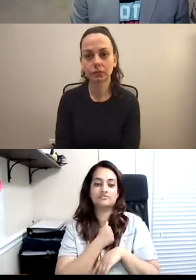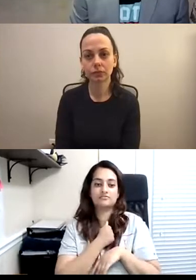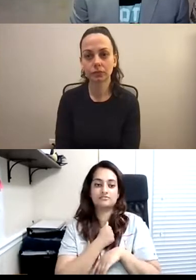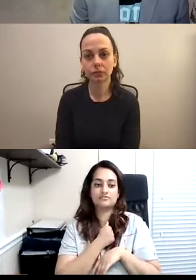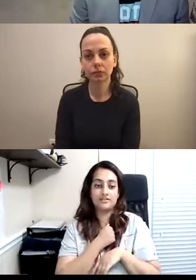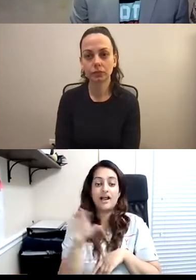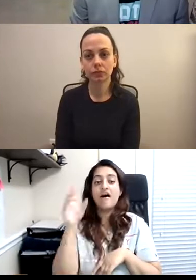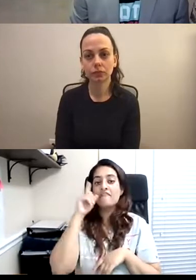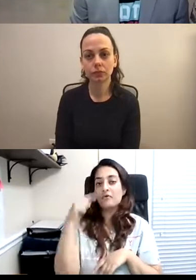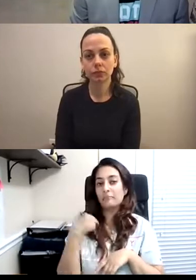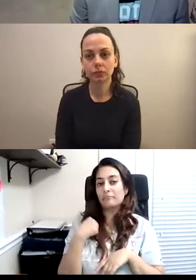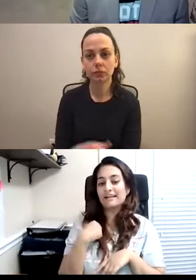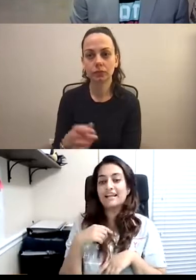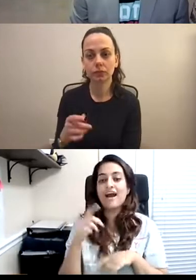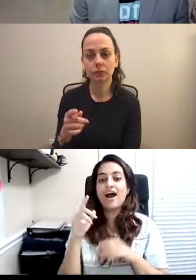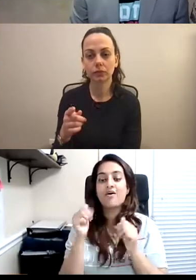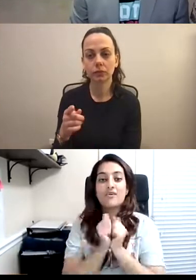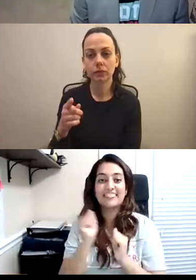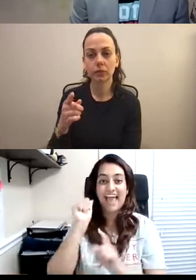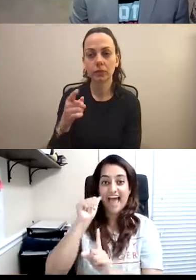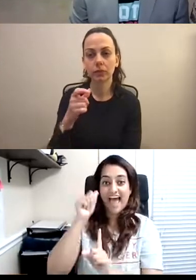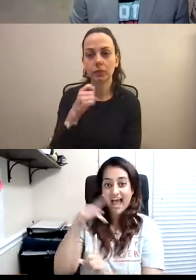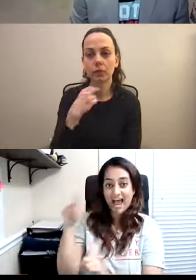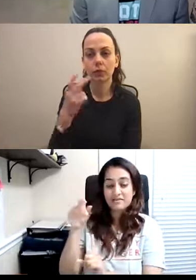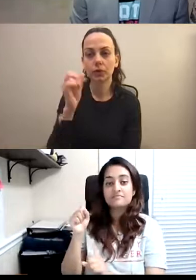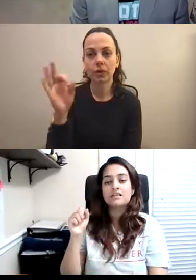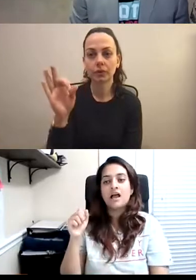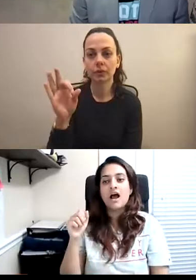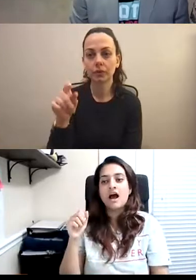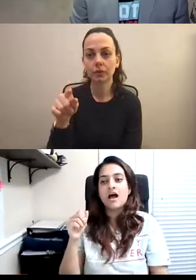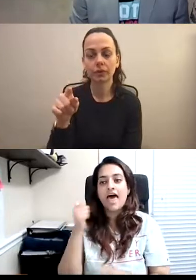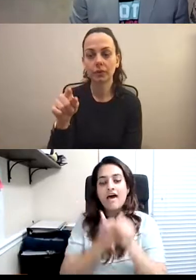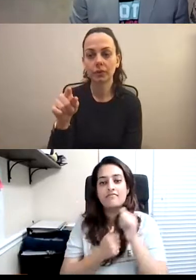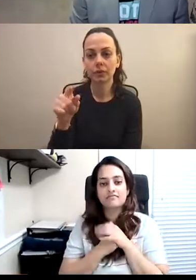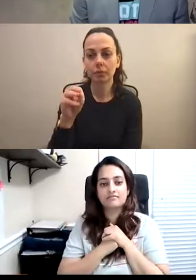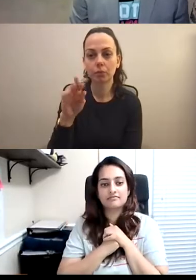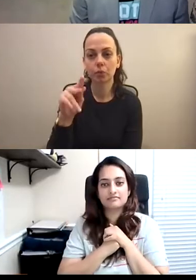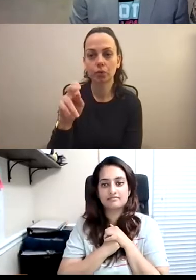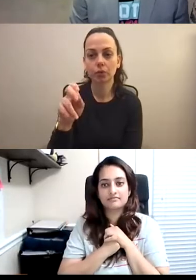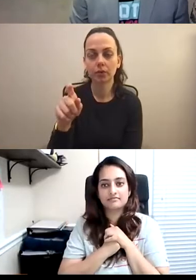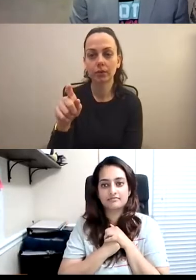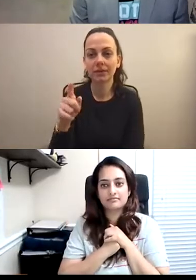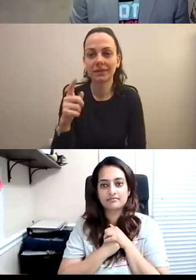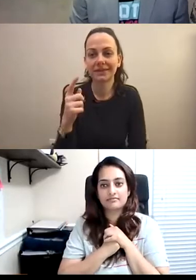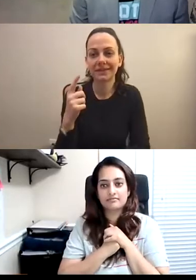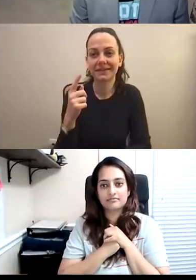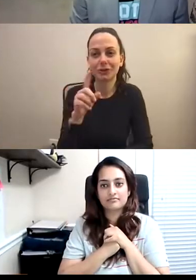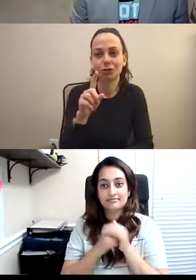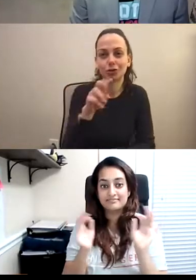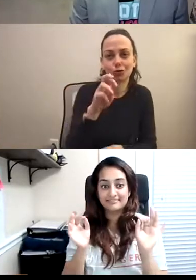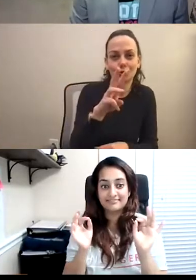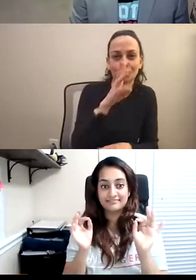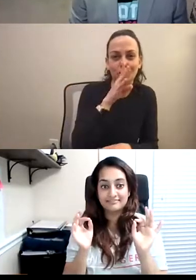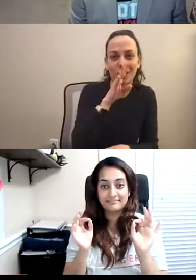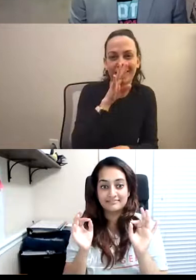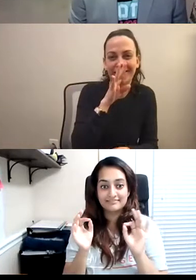how many hours do you have for this conversation to begin? I feel like as a queer man, the dating and